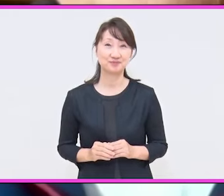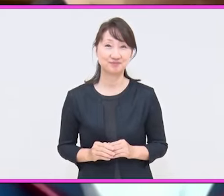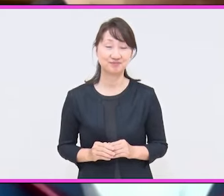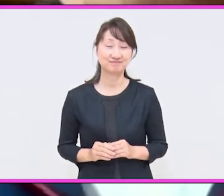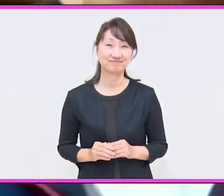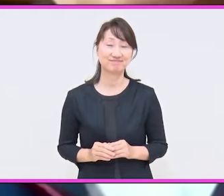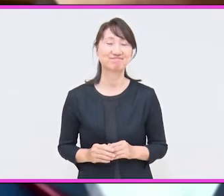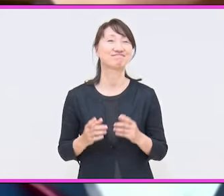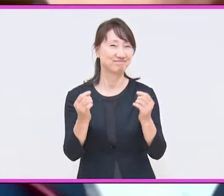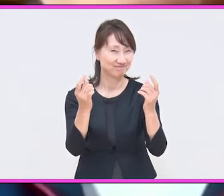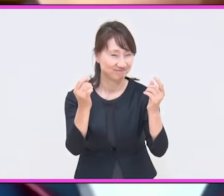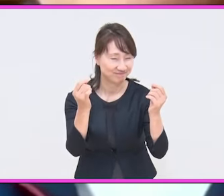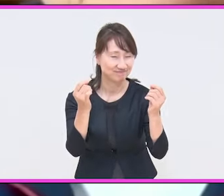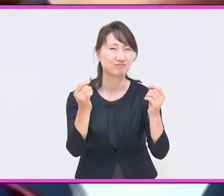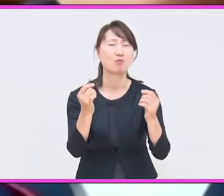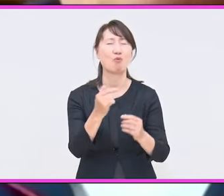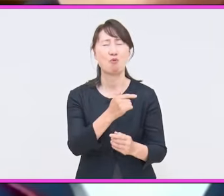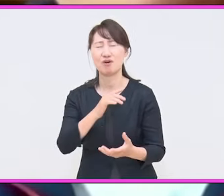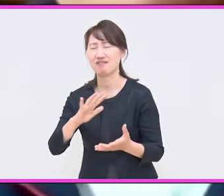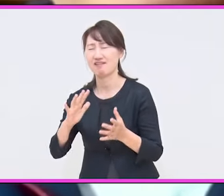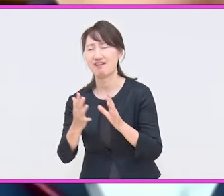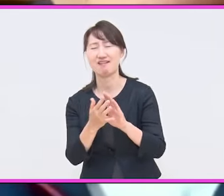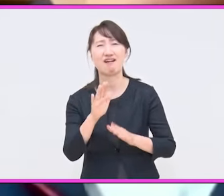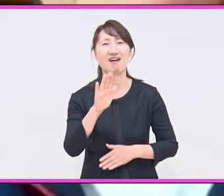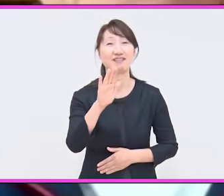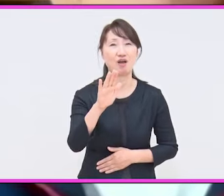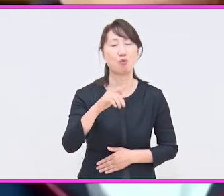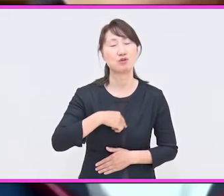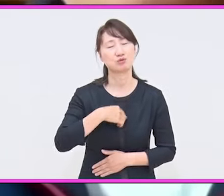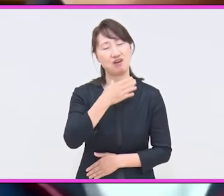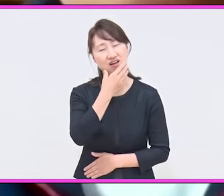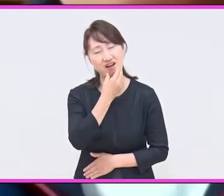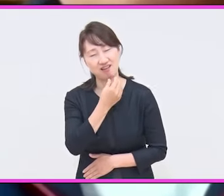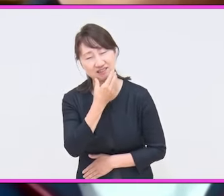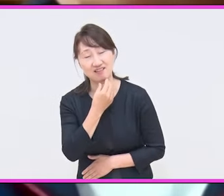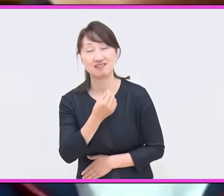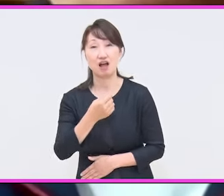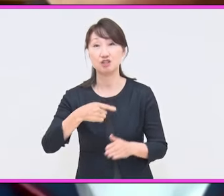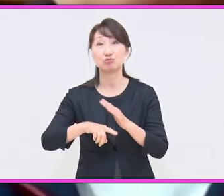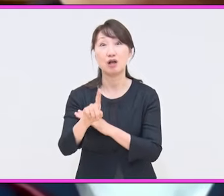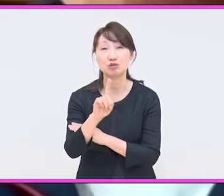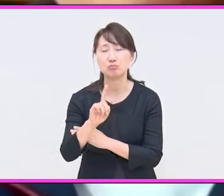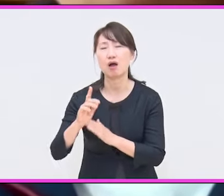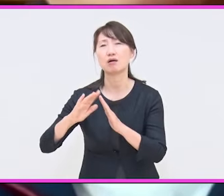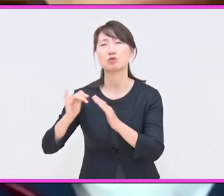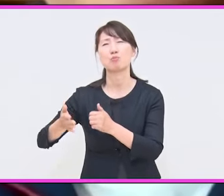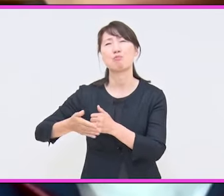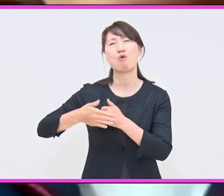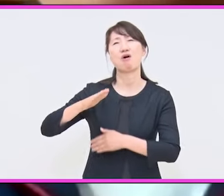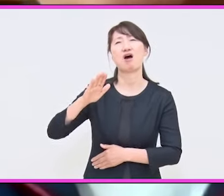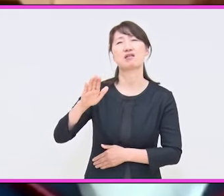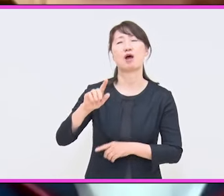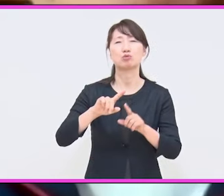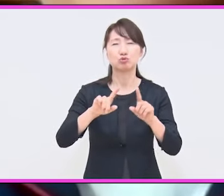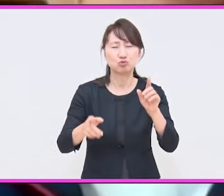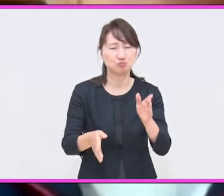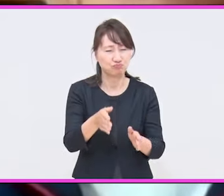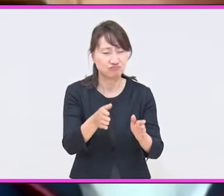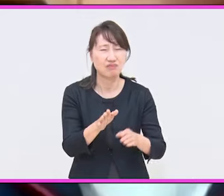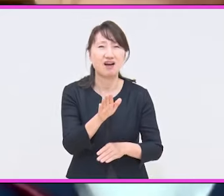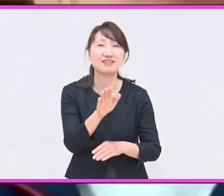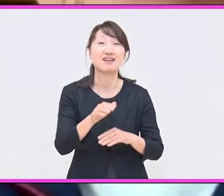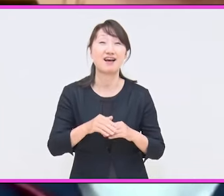Yes, it made a huge difference. I was very lucky because I had a supportive family who treated me like